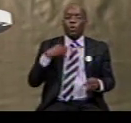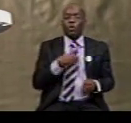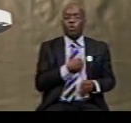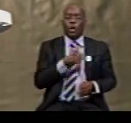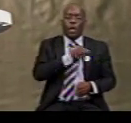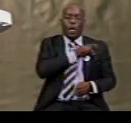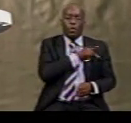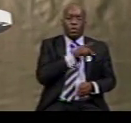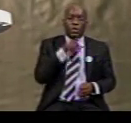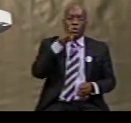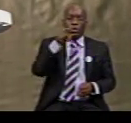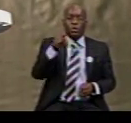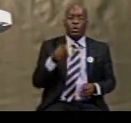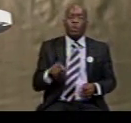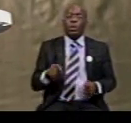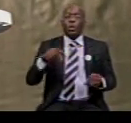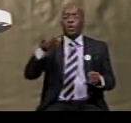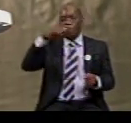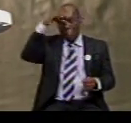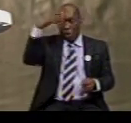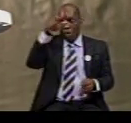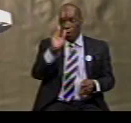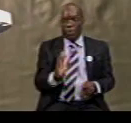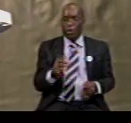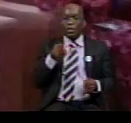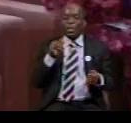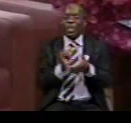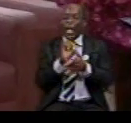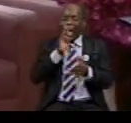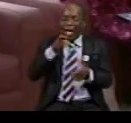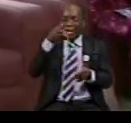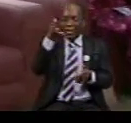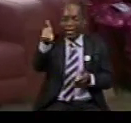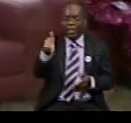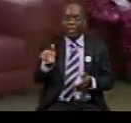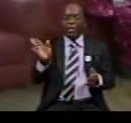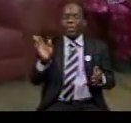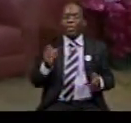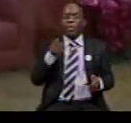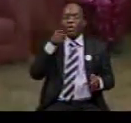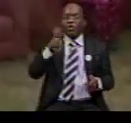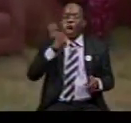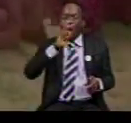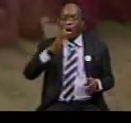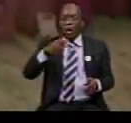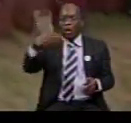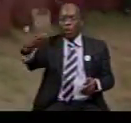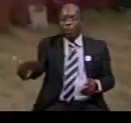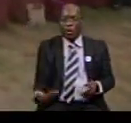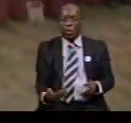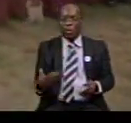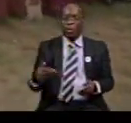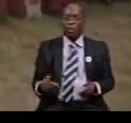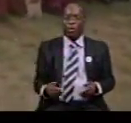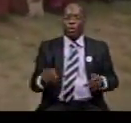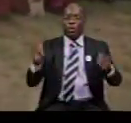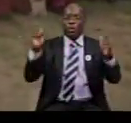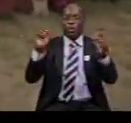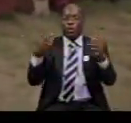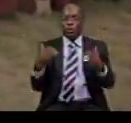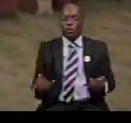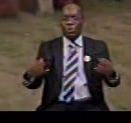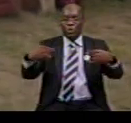stand up and wave your hand. Men of God that are seated there. Oh, you are welcome. You are welcome. Today,